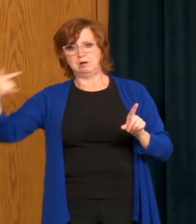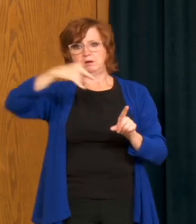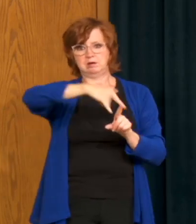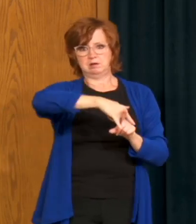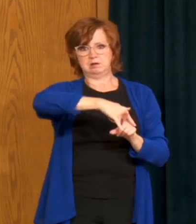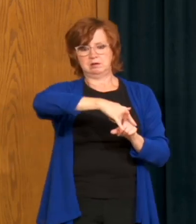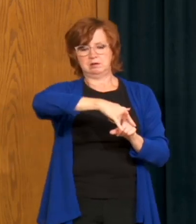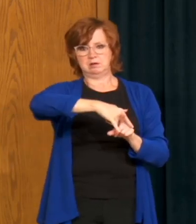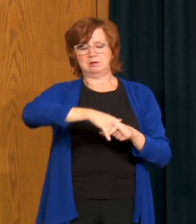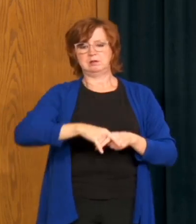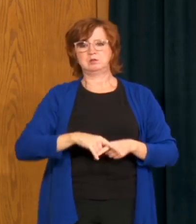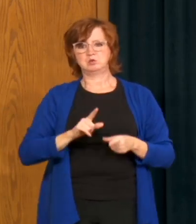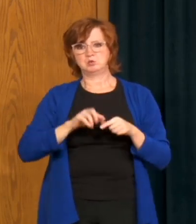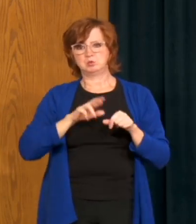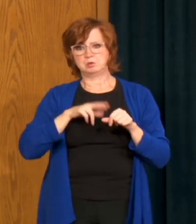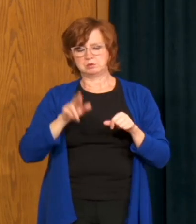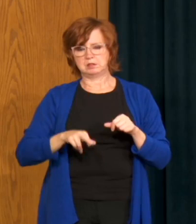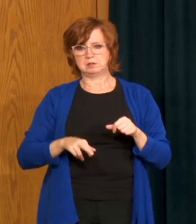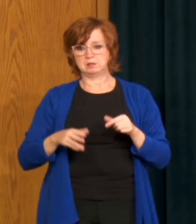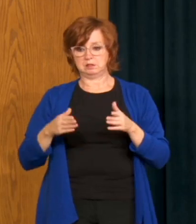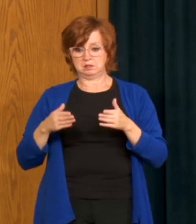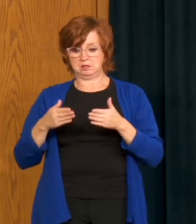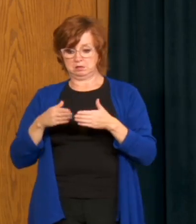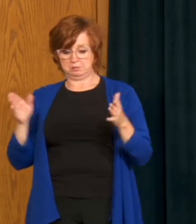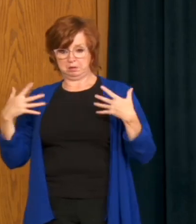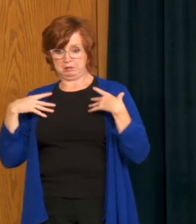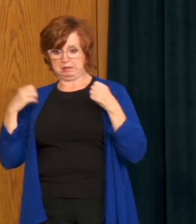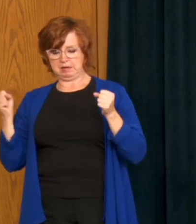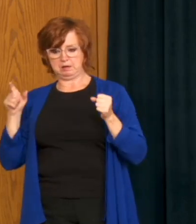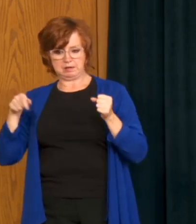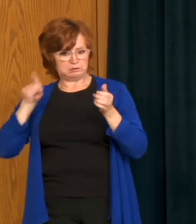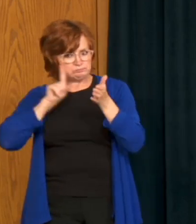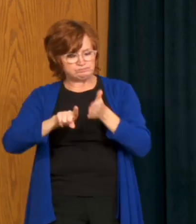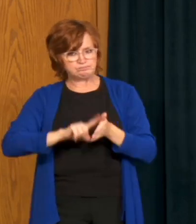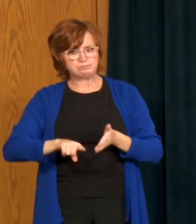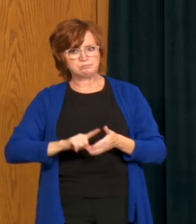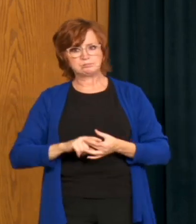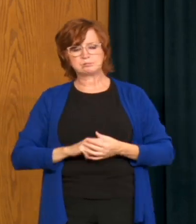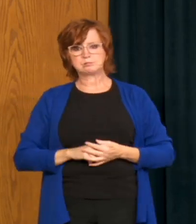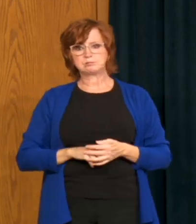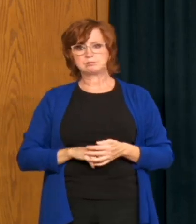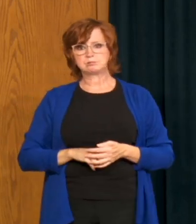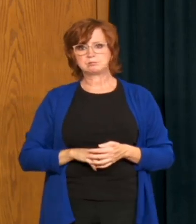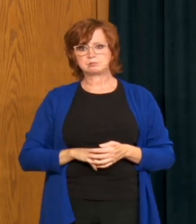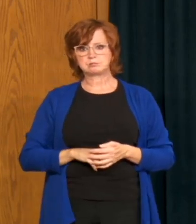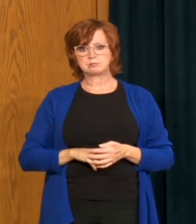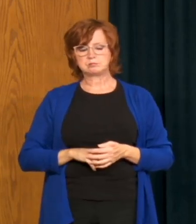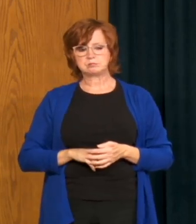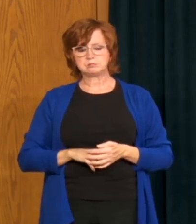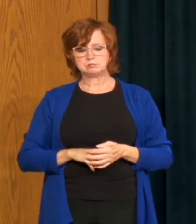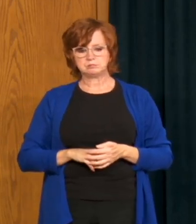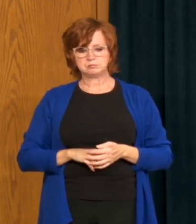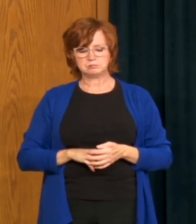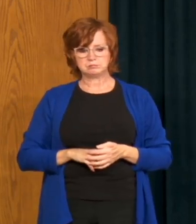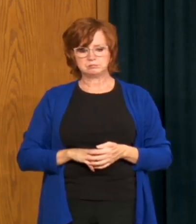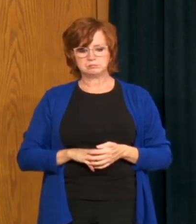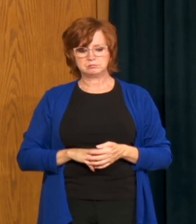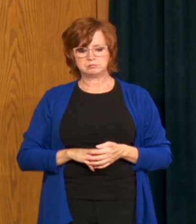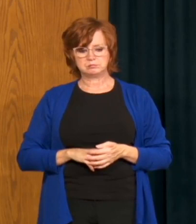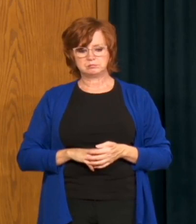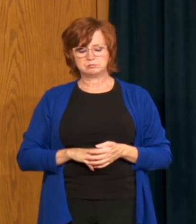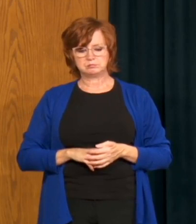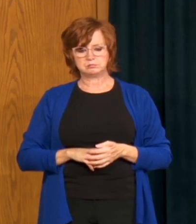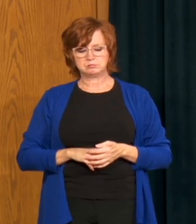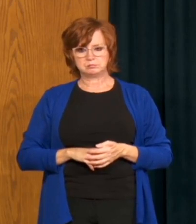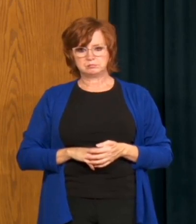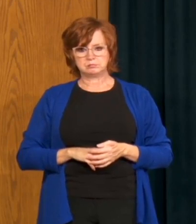and I think people that are concerned, they most certainly I hope would understand that public health is